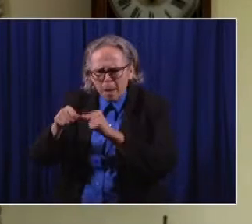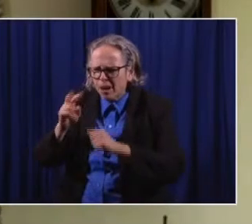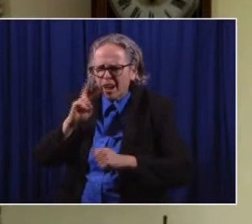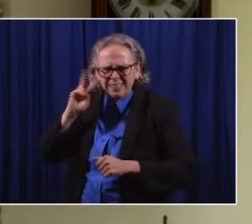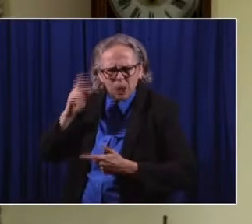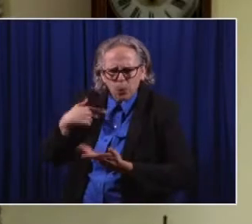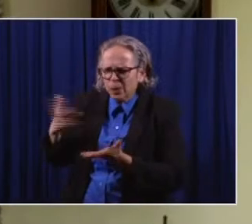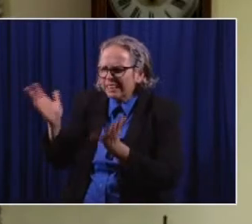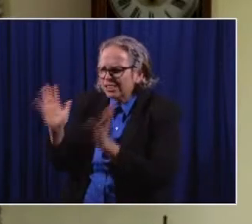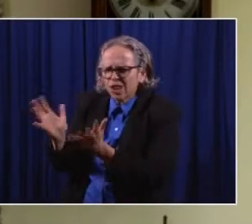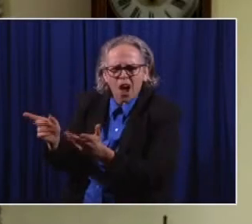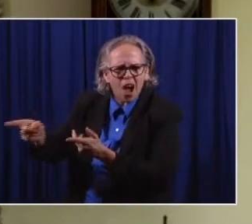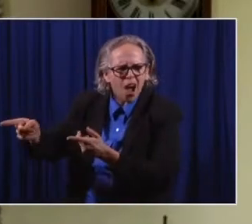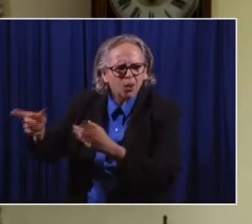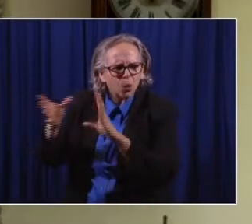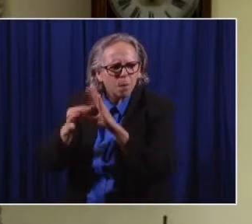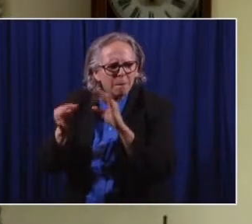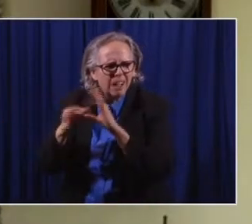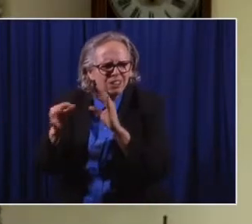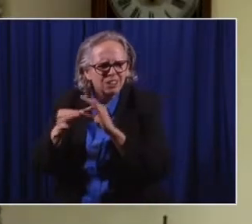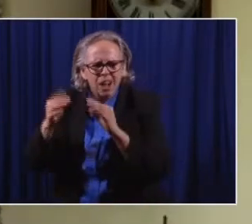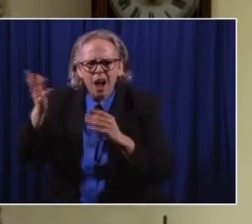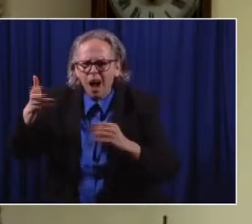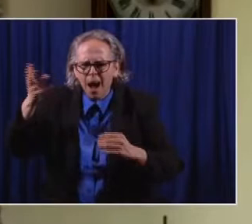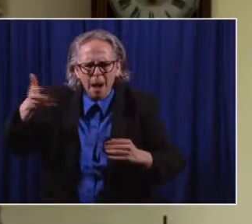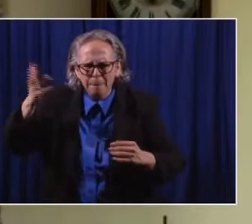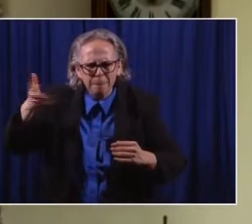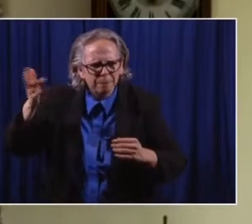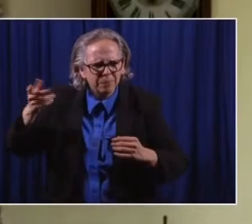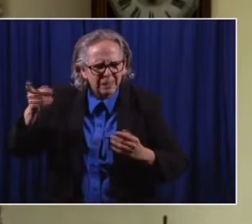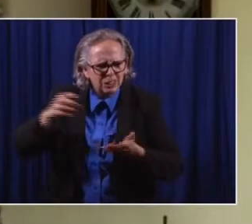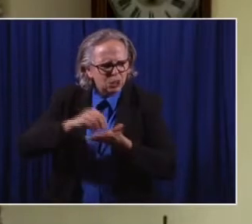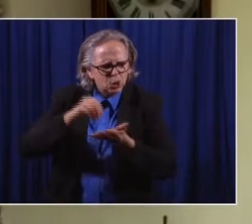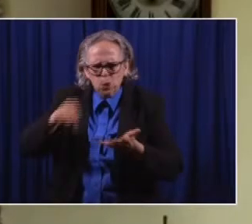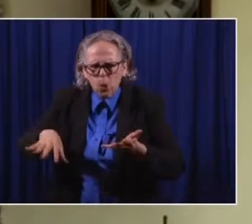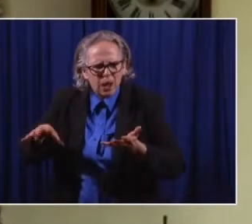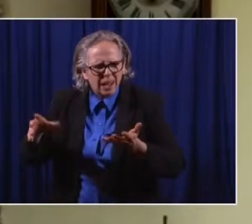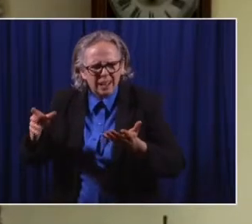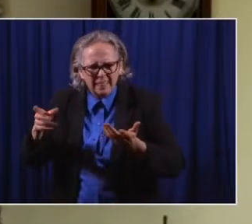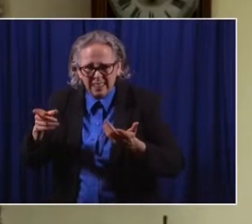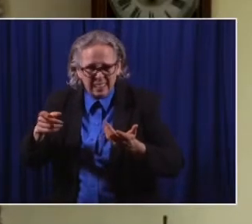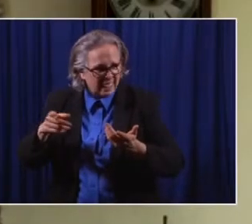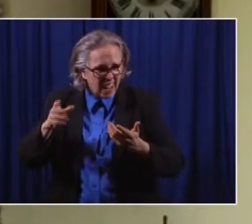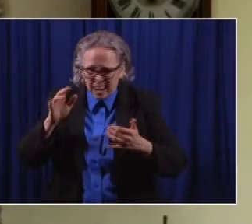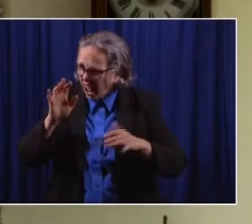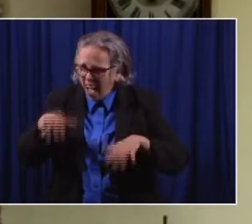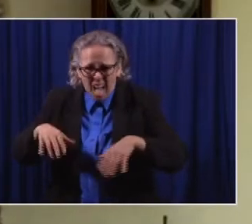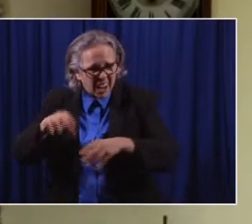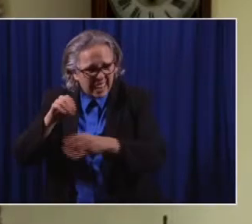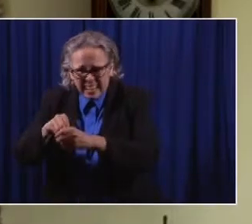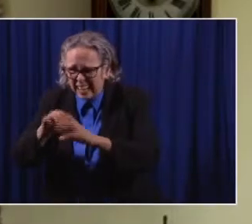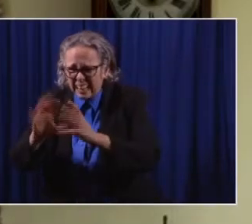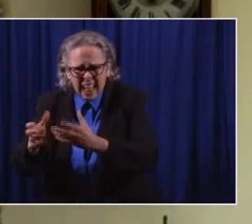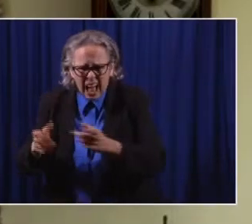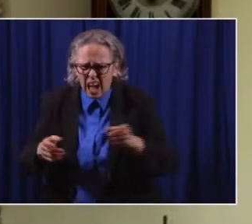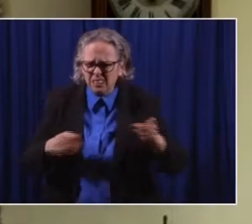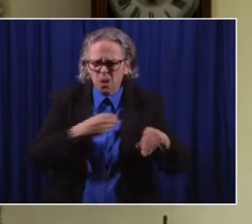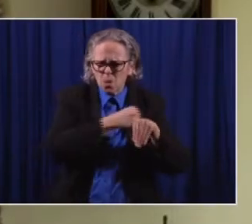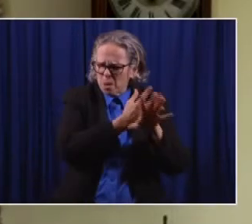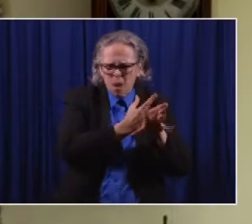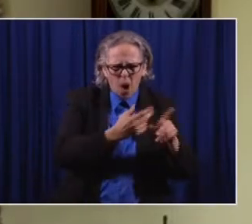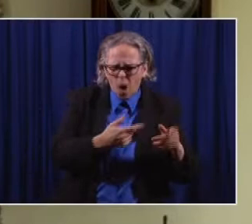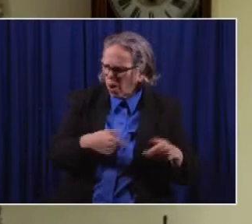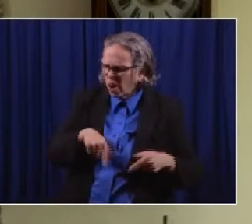in regard to what students do when they're not in school. One of the things that we have seen, one of